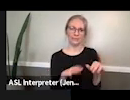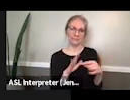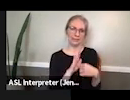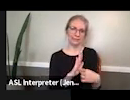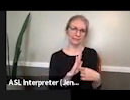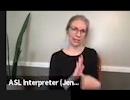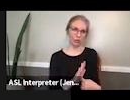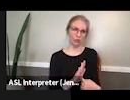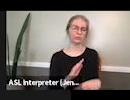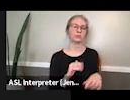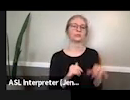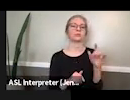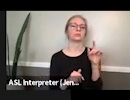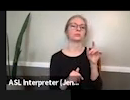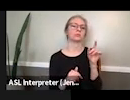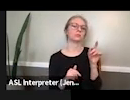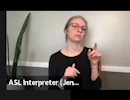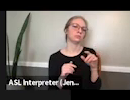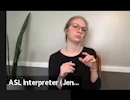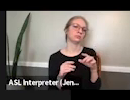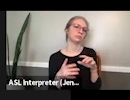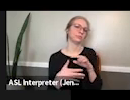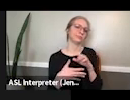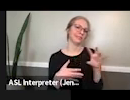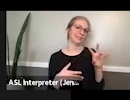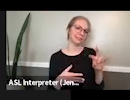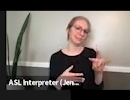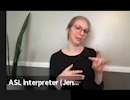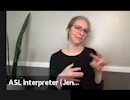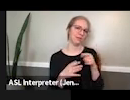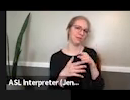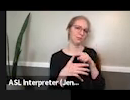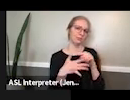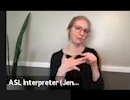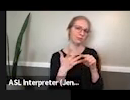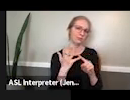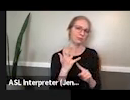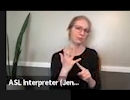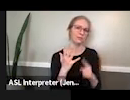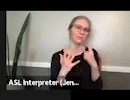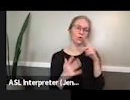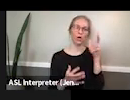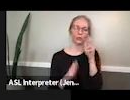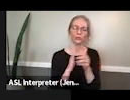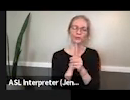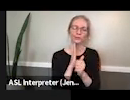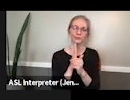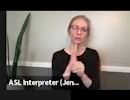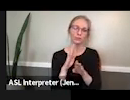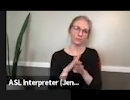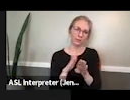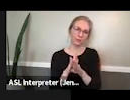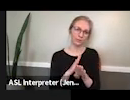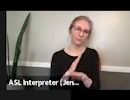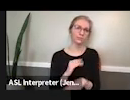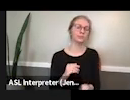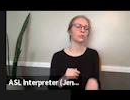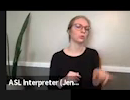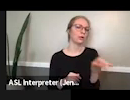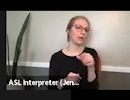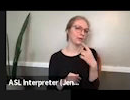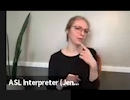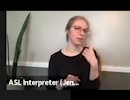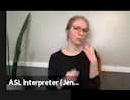information about these 7 areas of auditory skill development. And just as I said about the visual